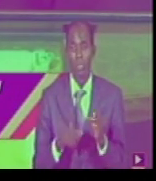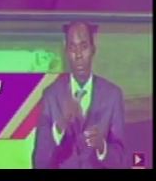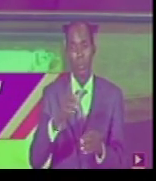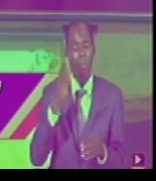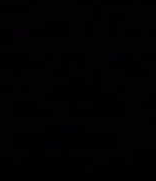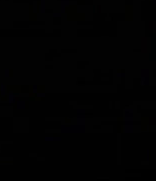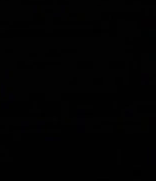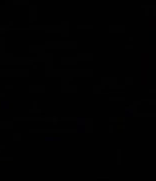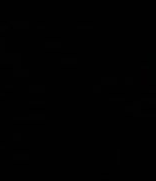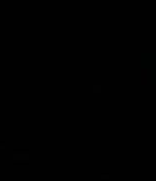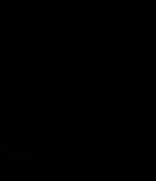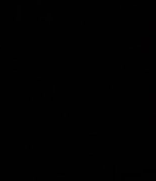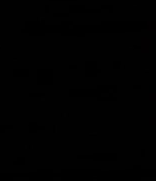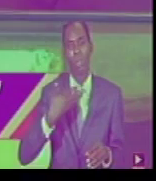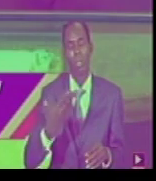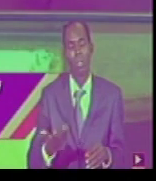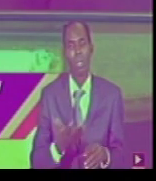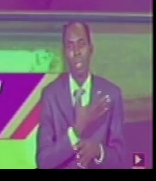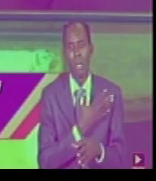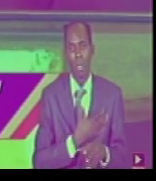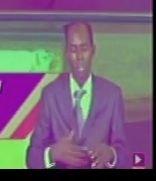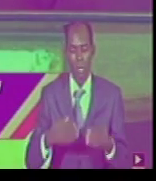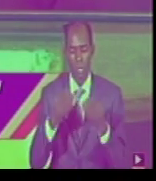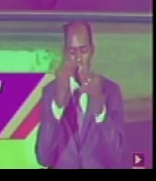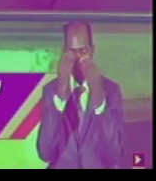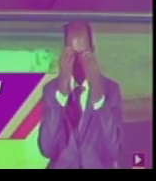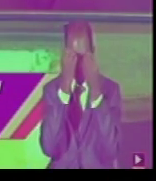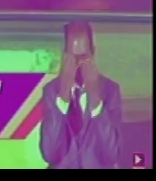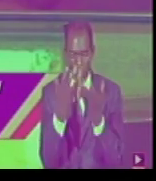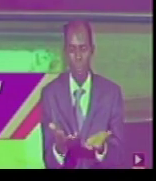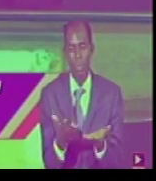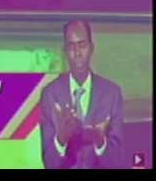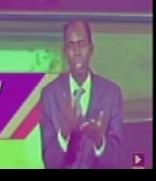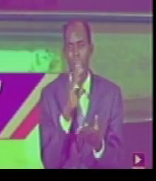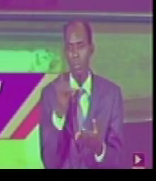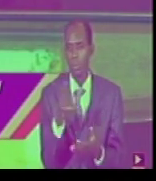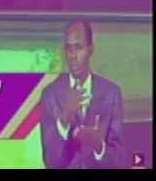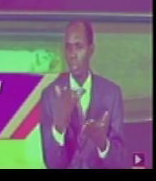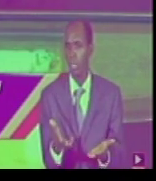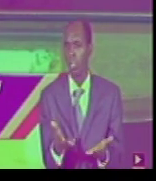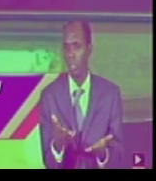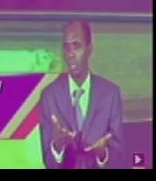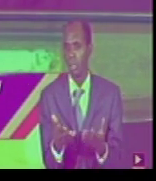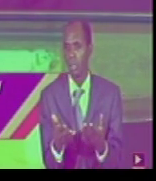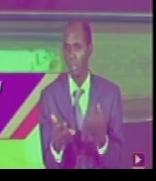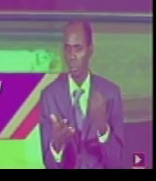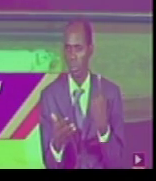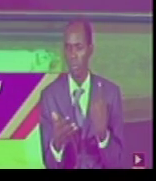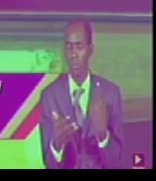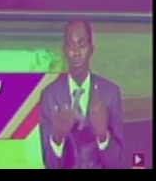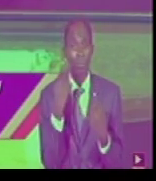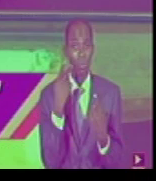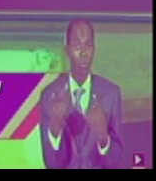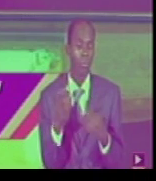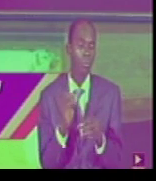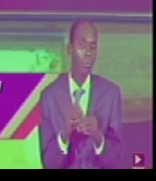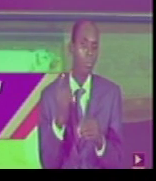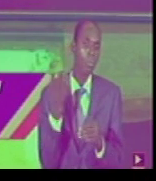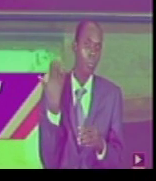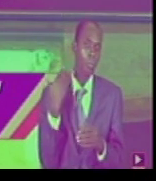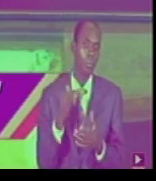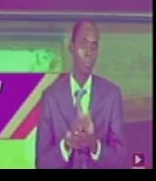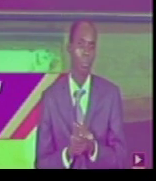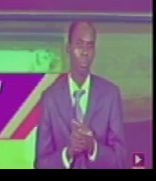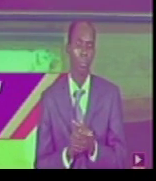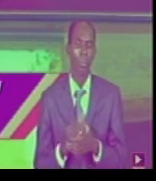willing and obedient, I said, are you there? You know, in the past, we